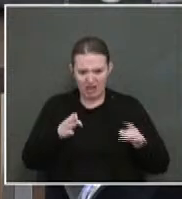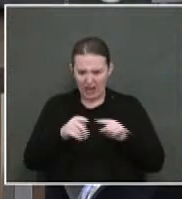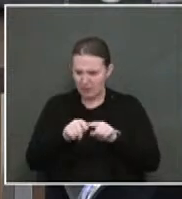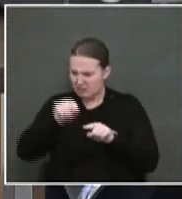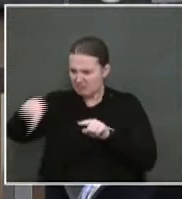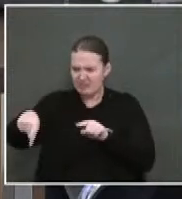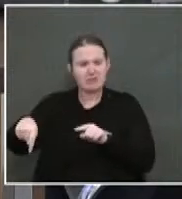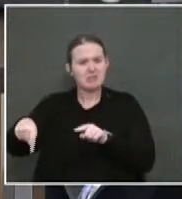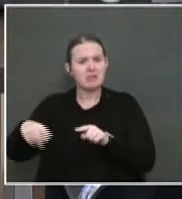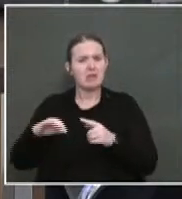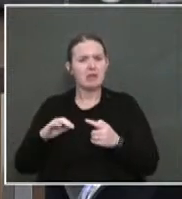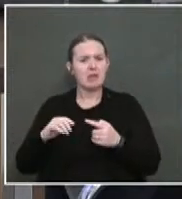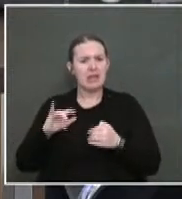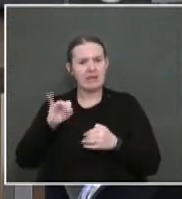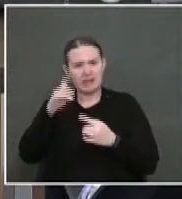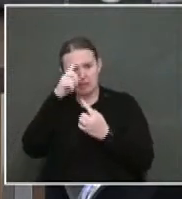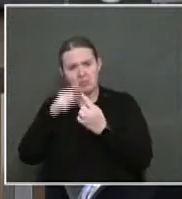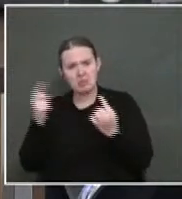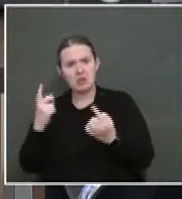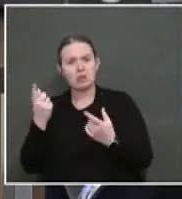that?